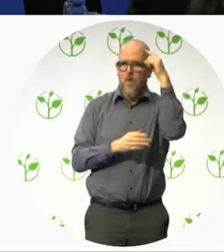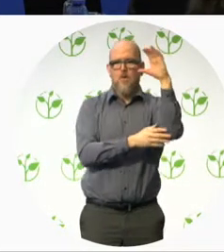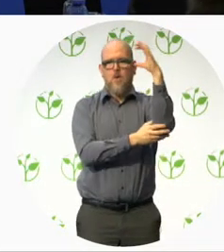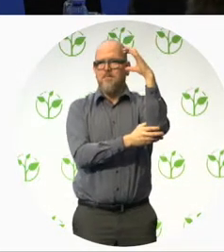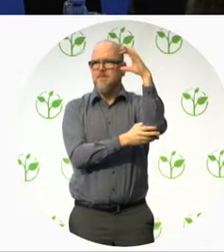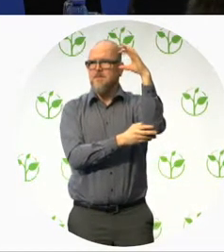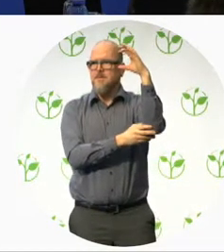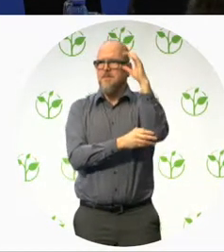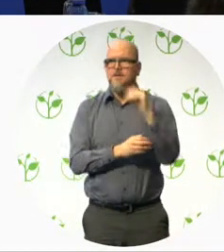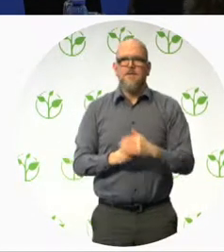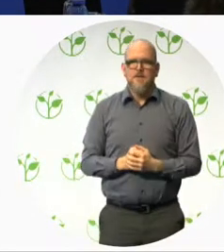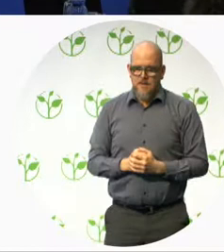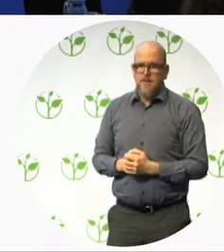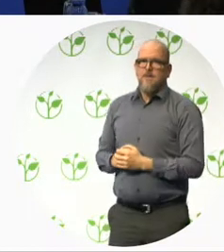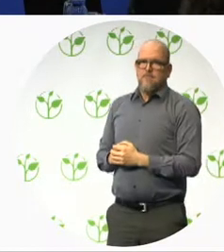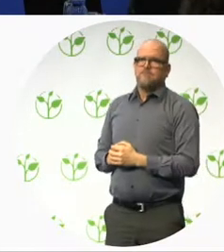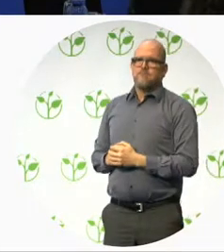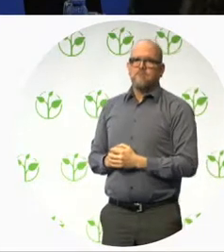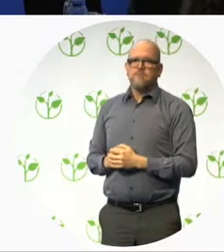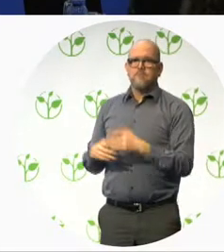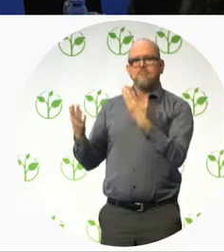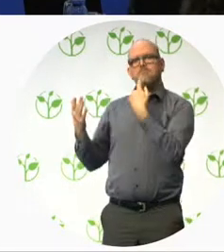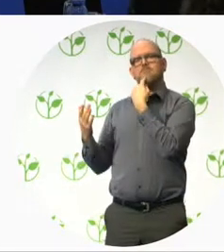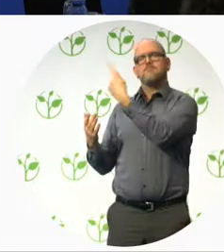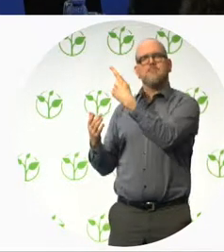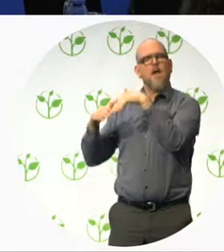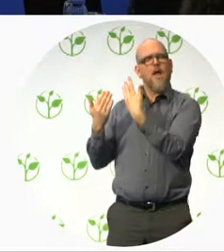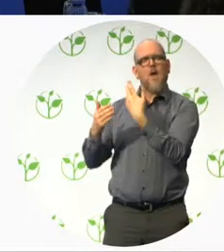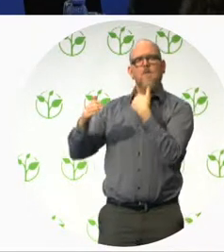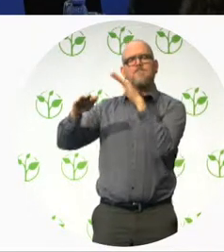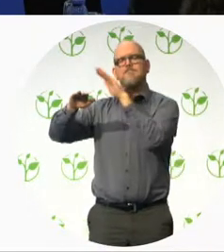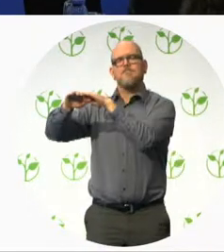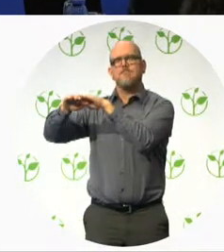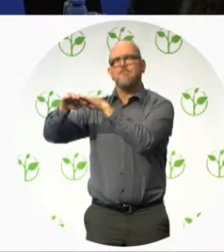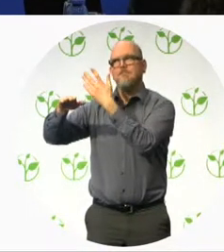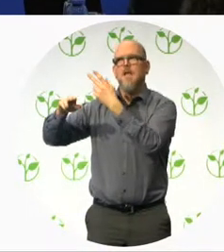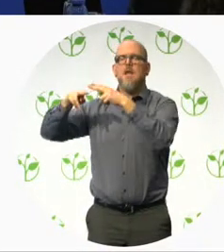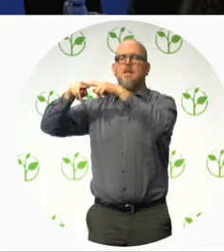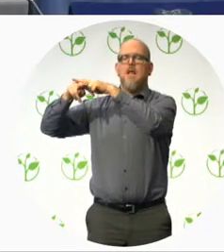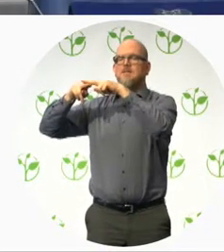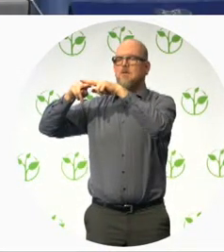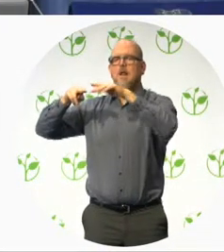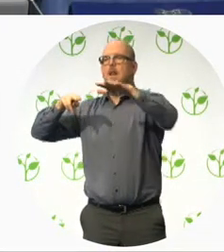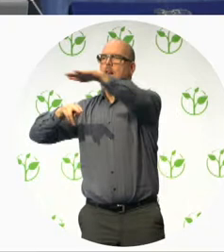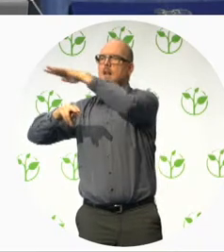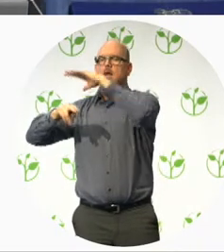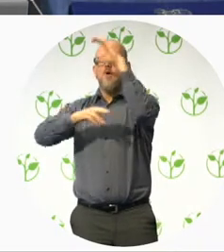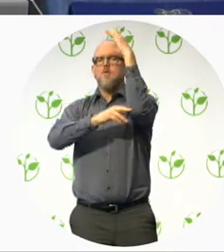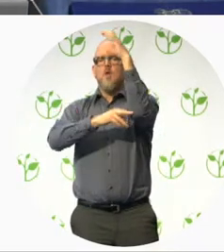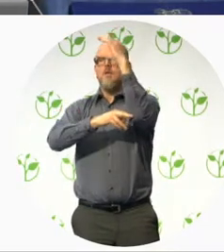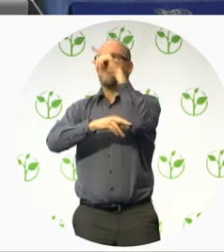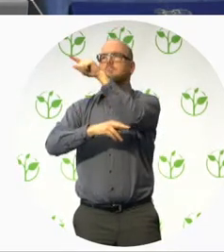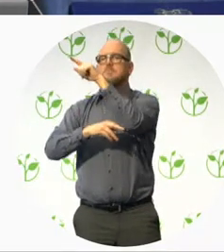to the National Federation of the Deaf. So that means the deaf people are managing